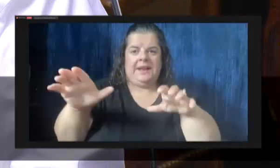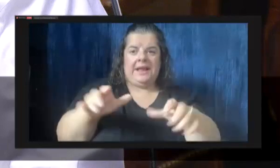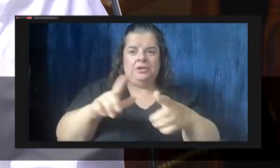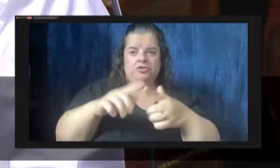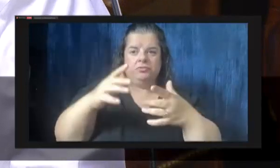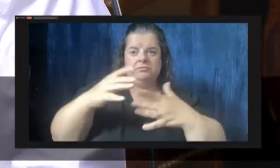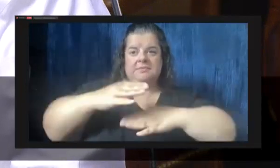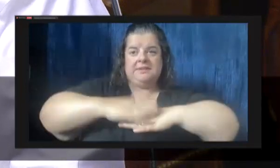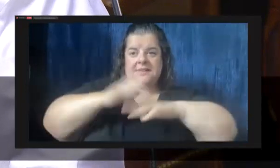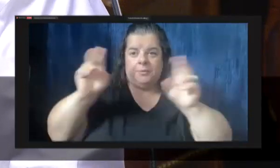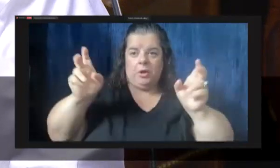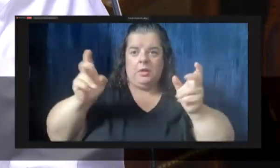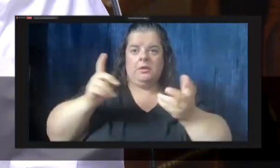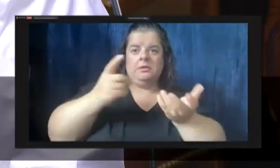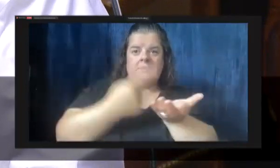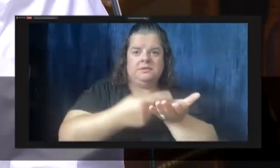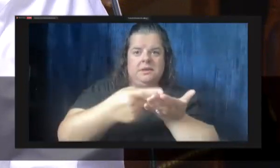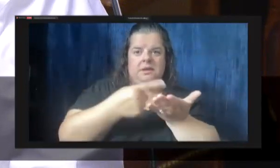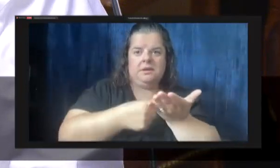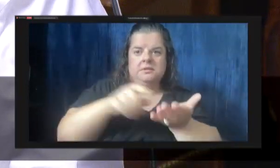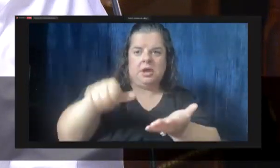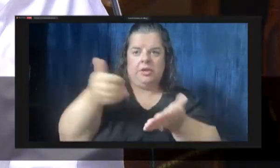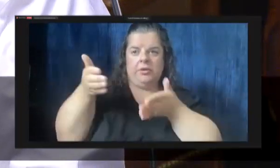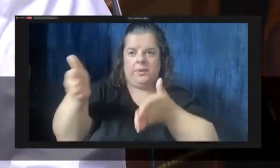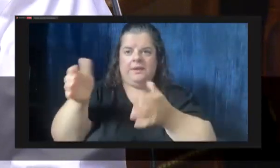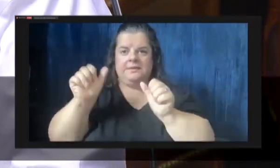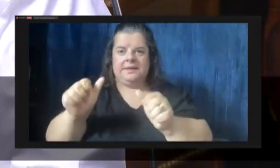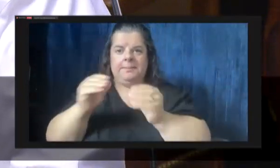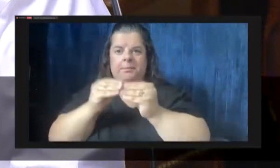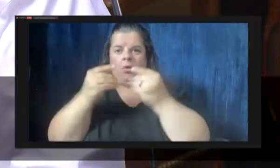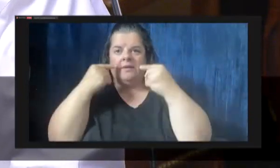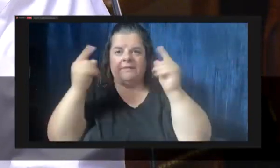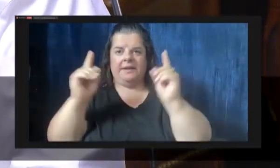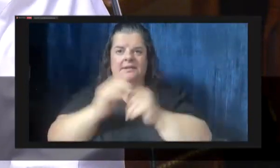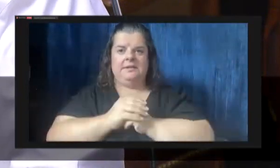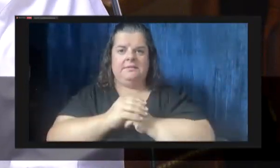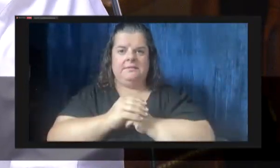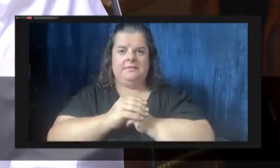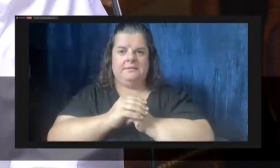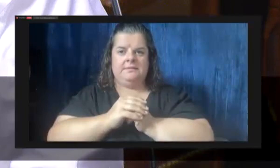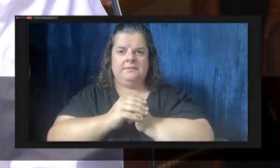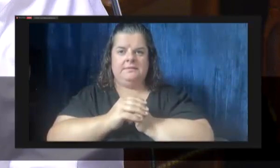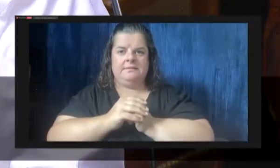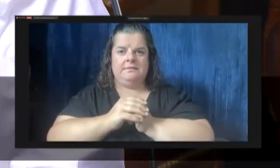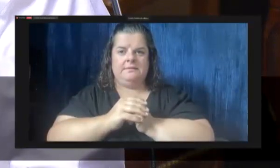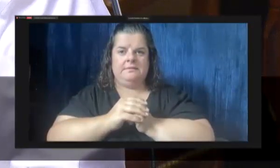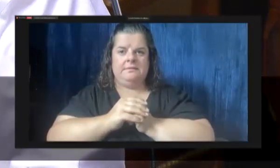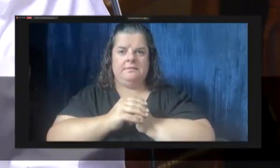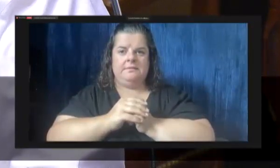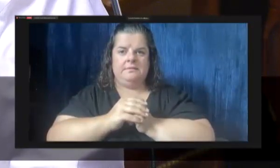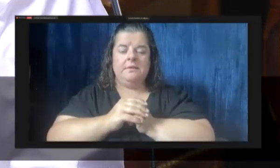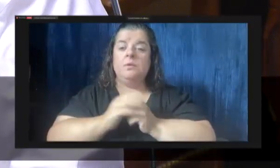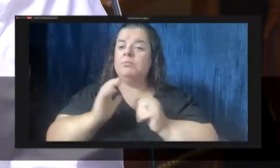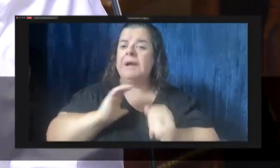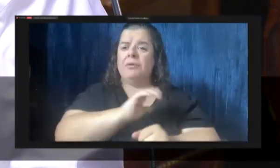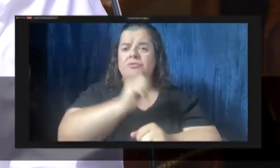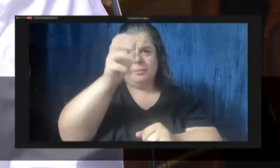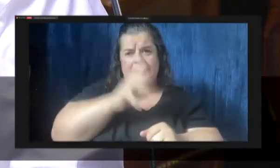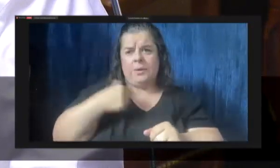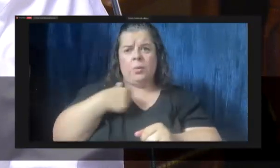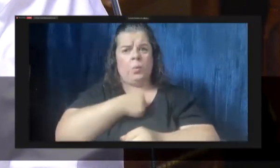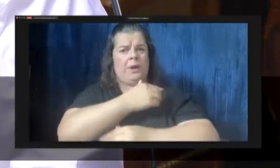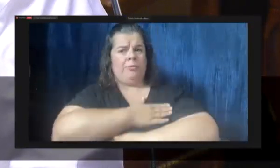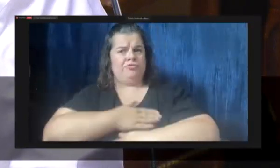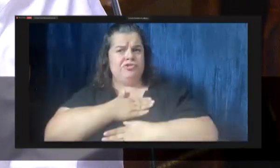about other ways that we can be more effective in the future. Councilman, we appreciate your questions because I do